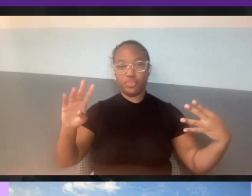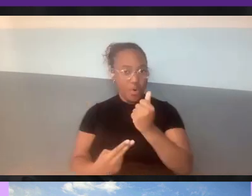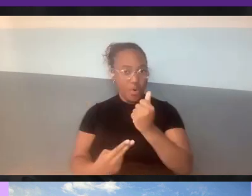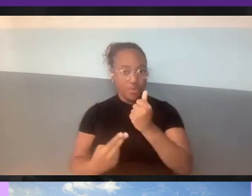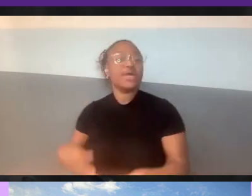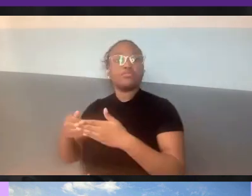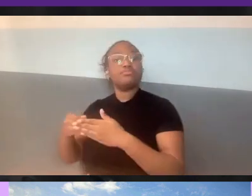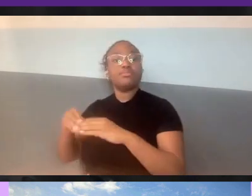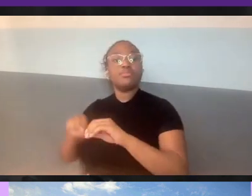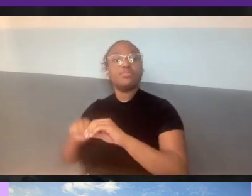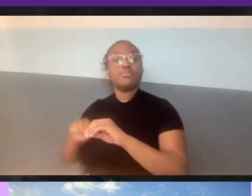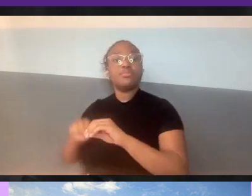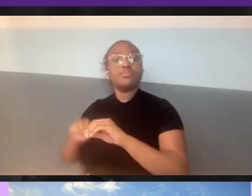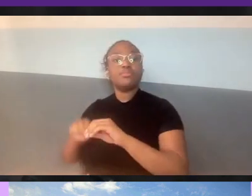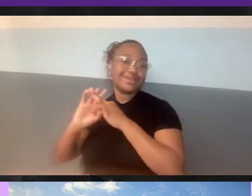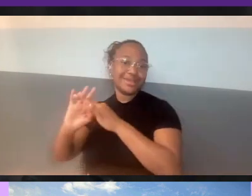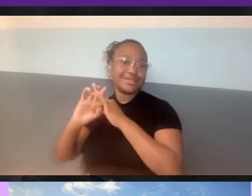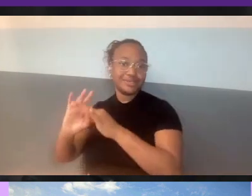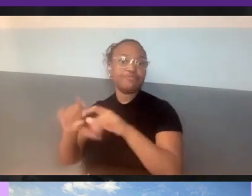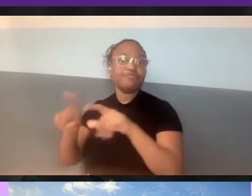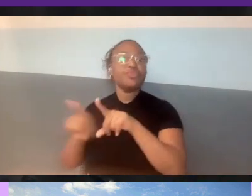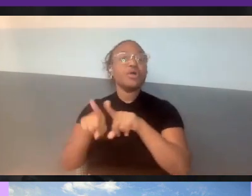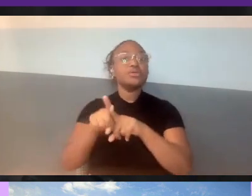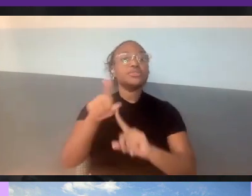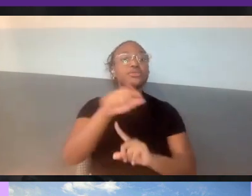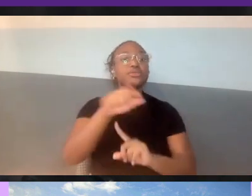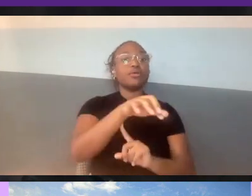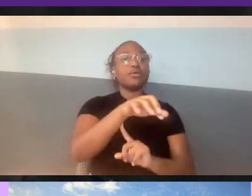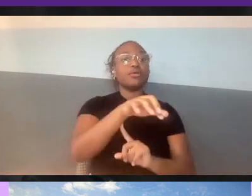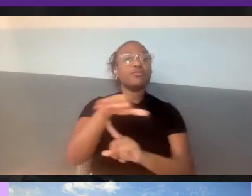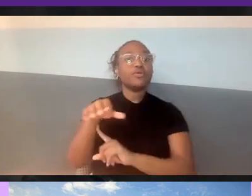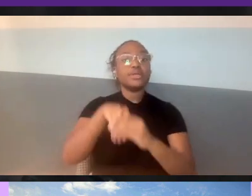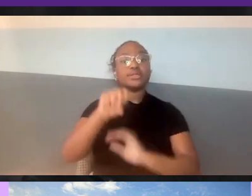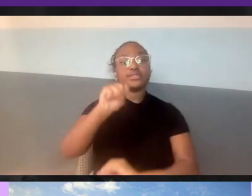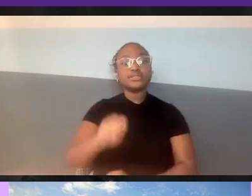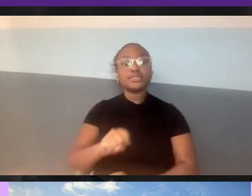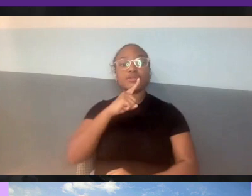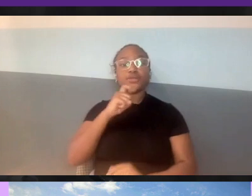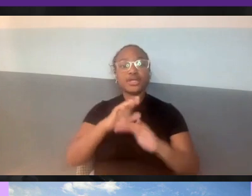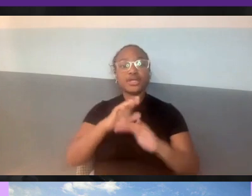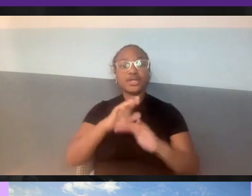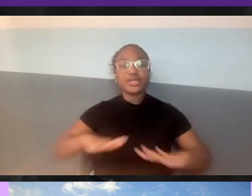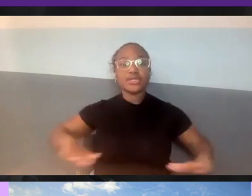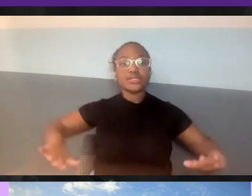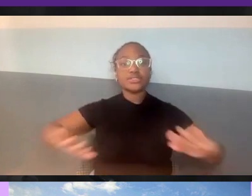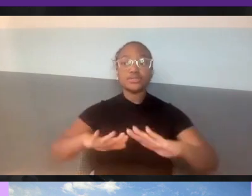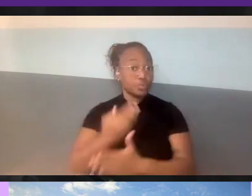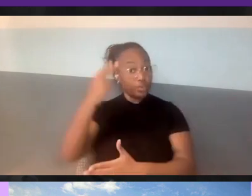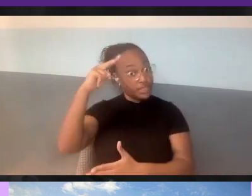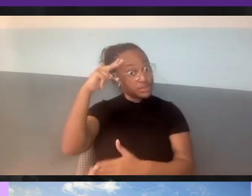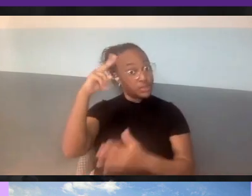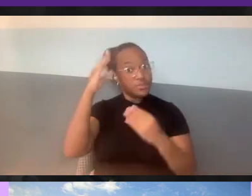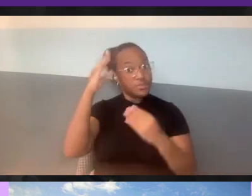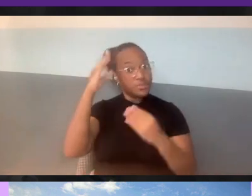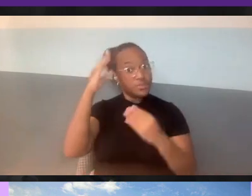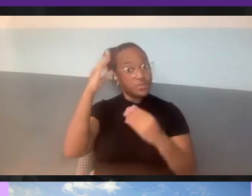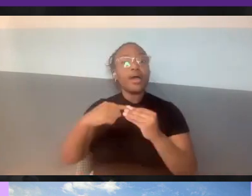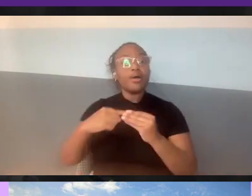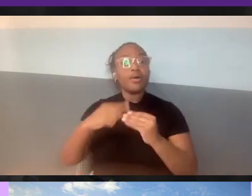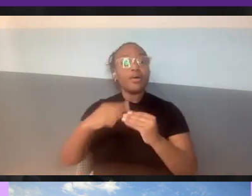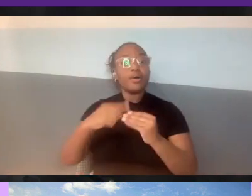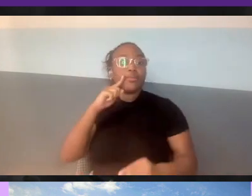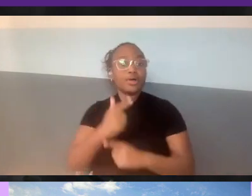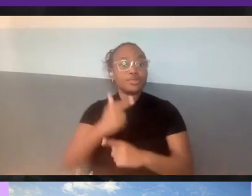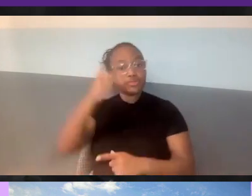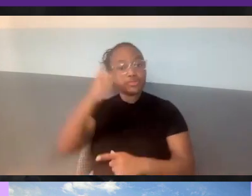New Mexico and thinking about brothers and sisters who have lost their lives, who have left traumatic memories and experiences on